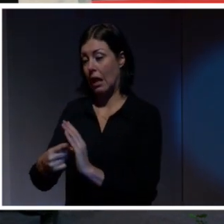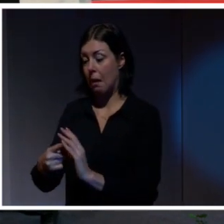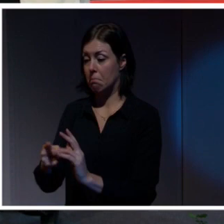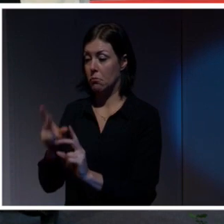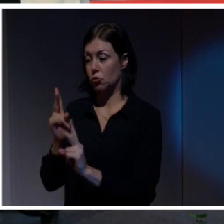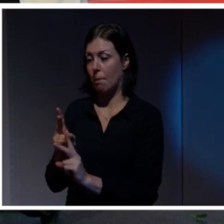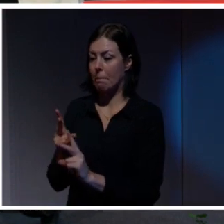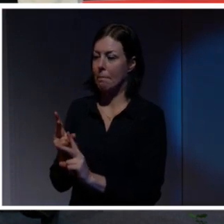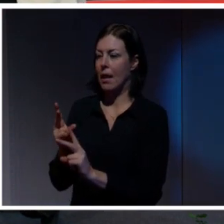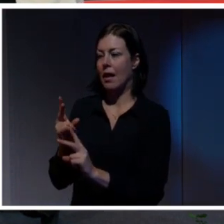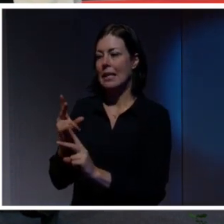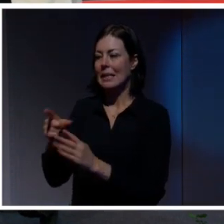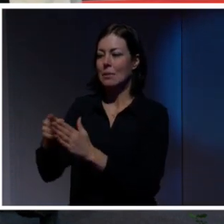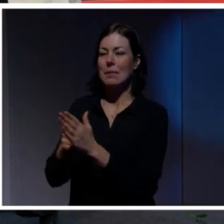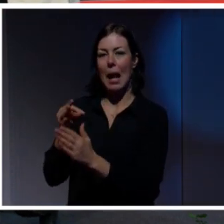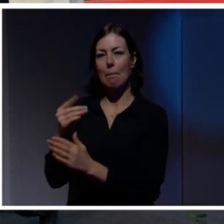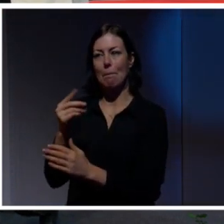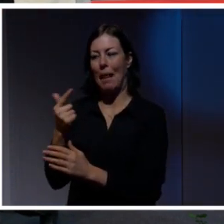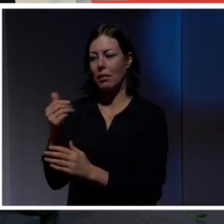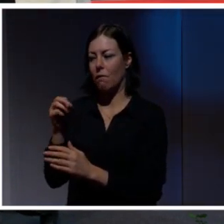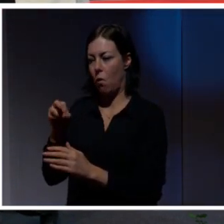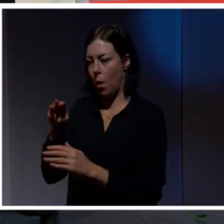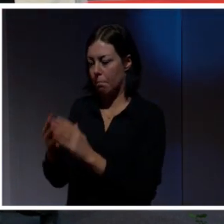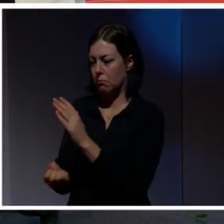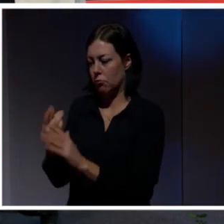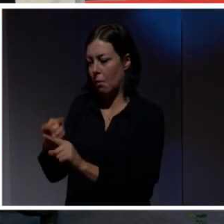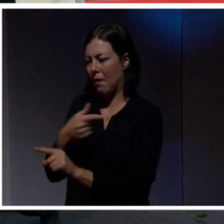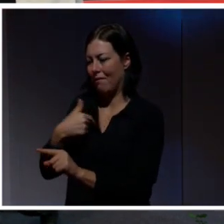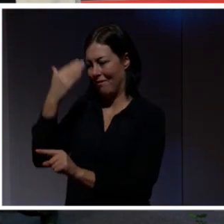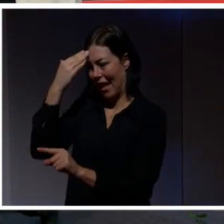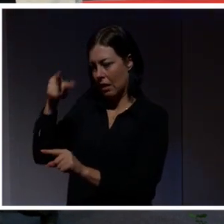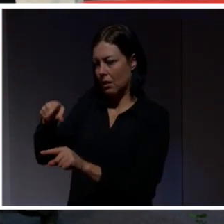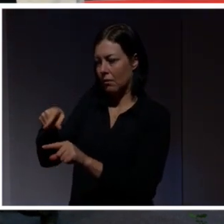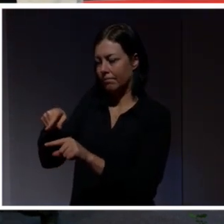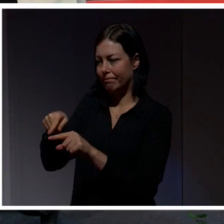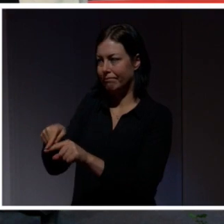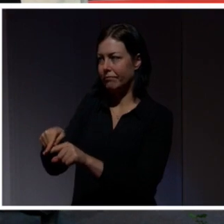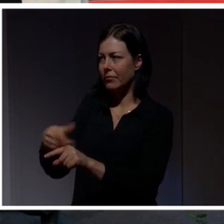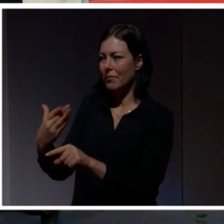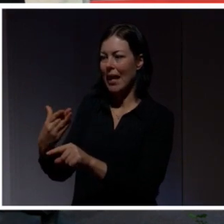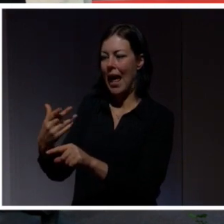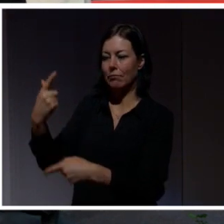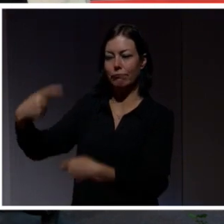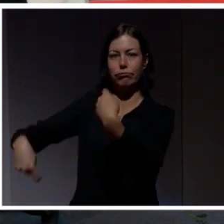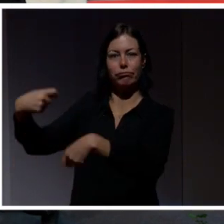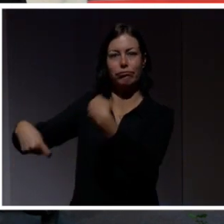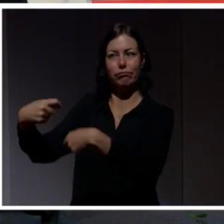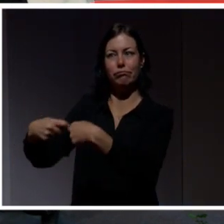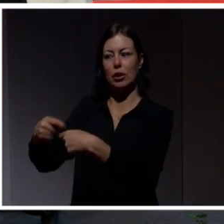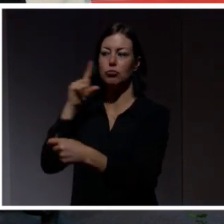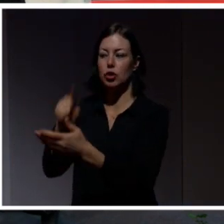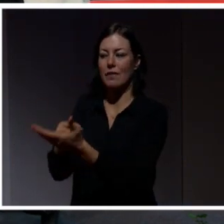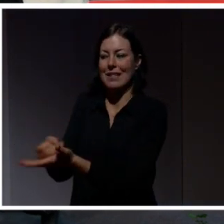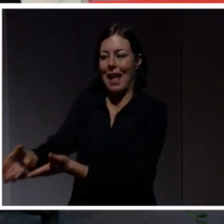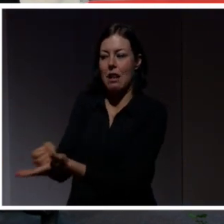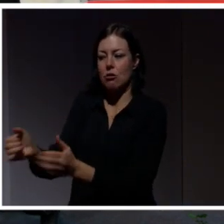certain platform, where you know that that platform's origin has been a marketing platform to sell things, then you have to